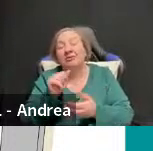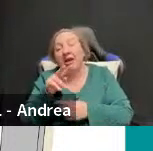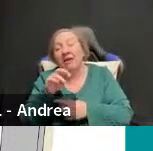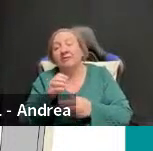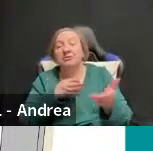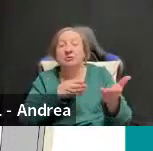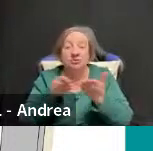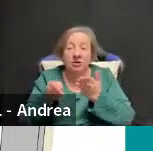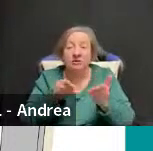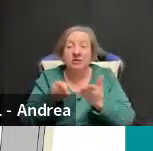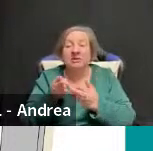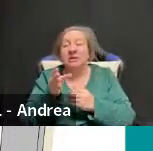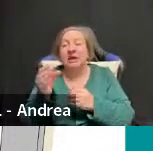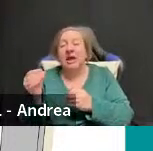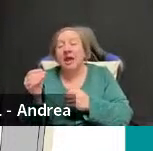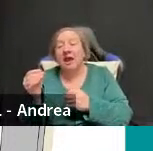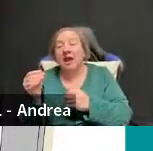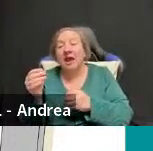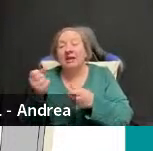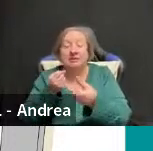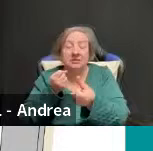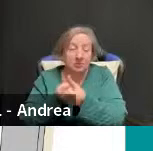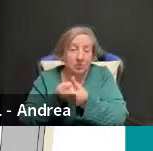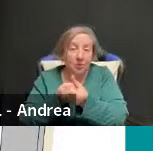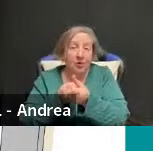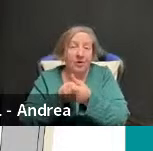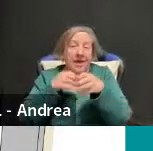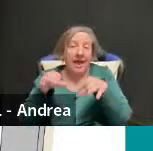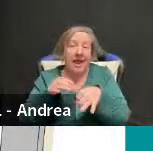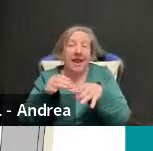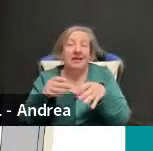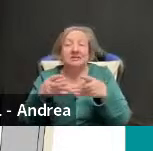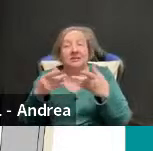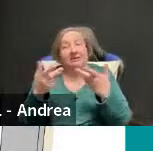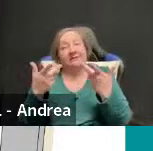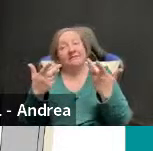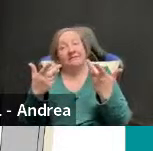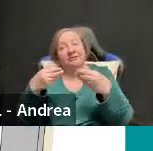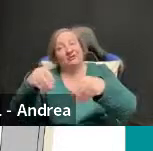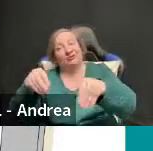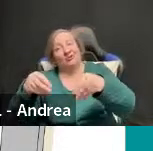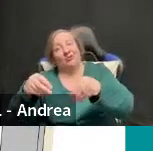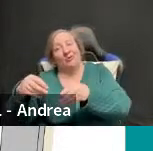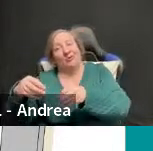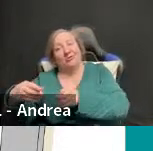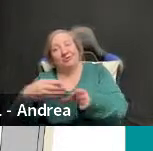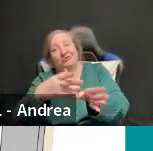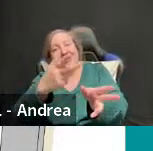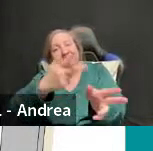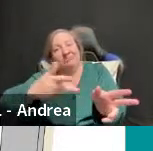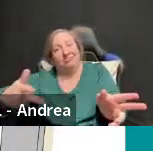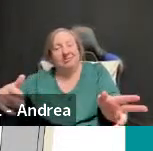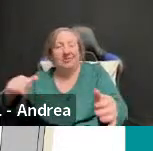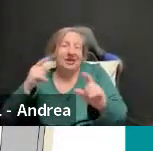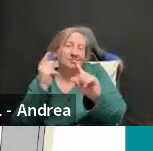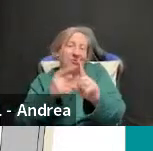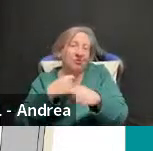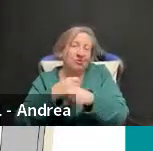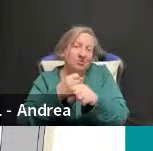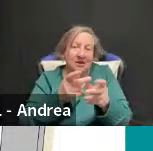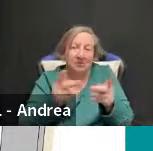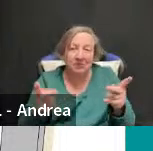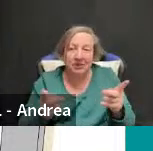sort of catalyze, support an active retail street, because that's the ultimate goal here, is to make a place